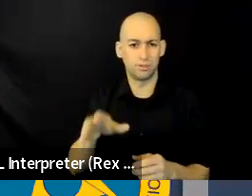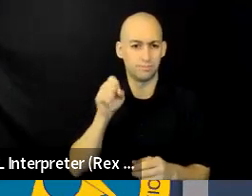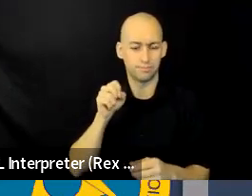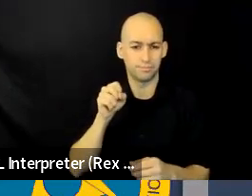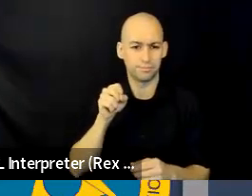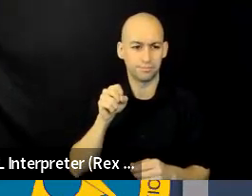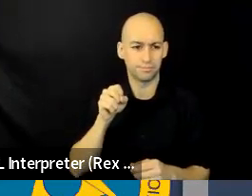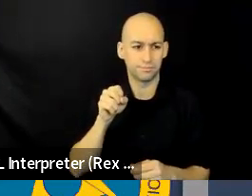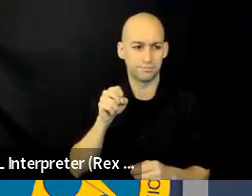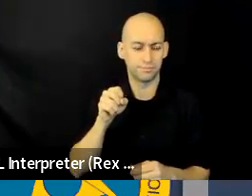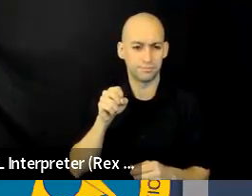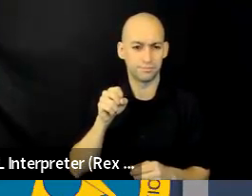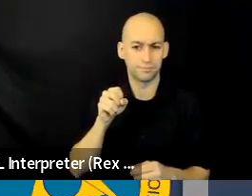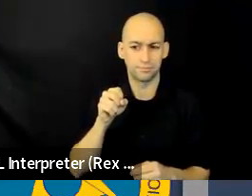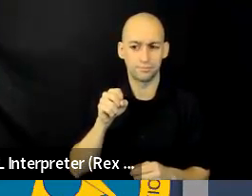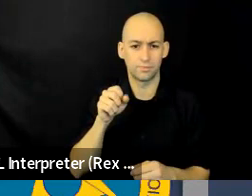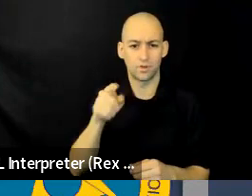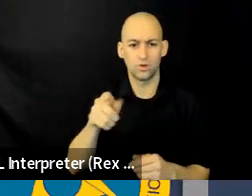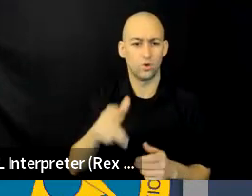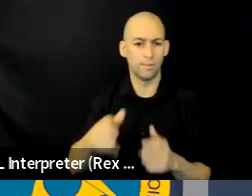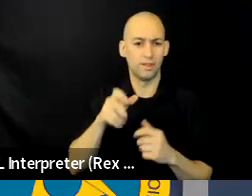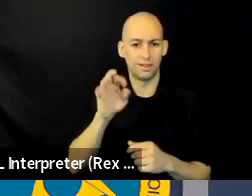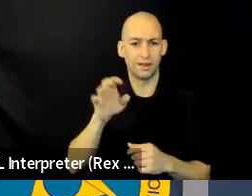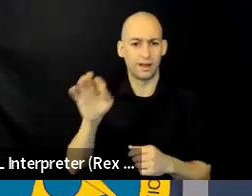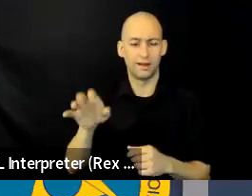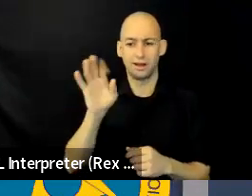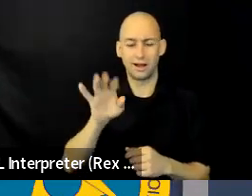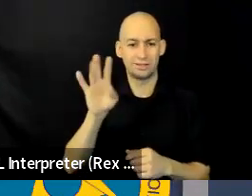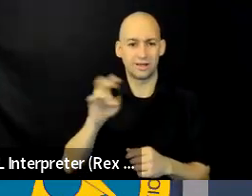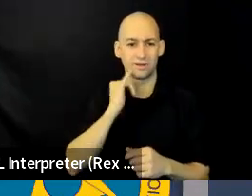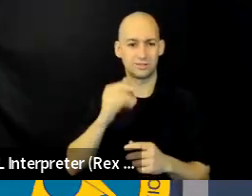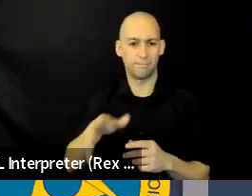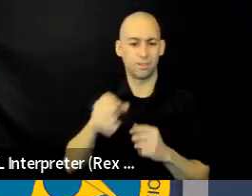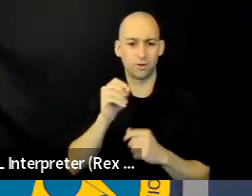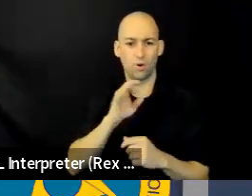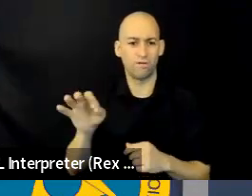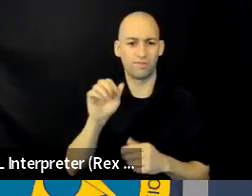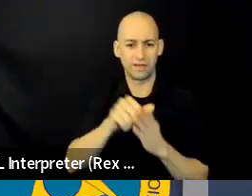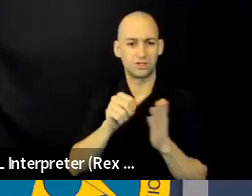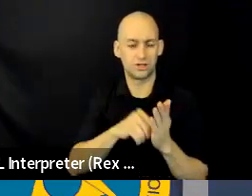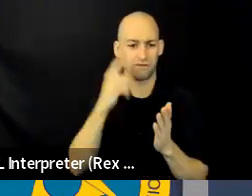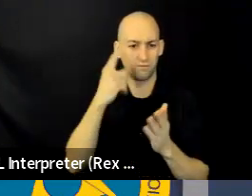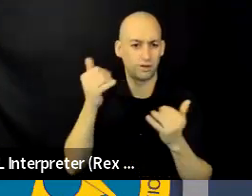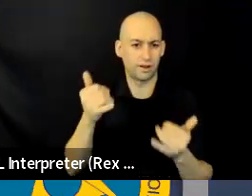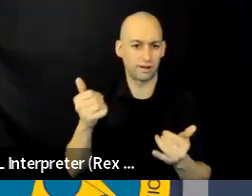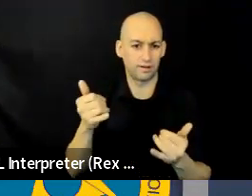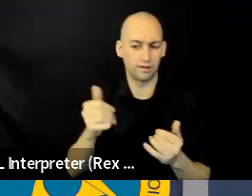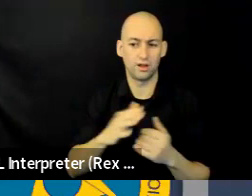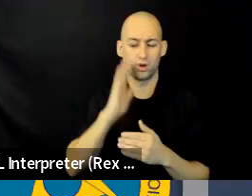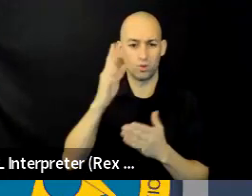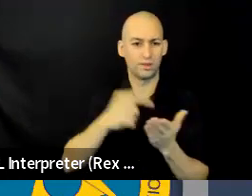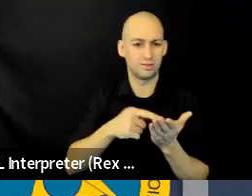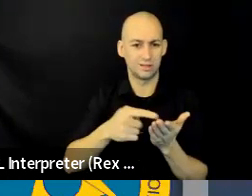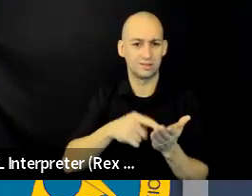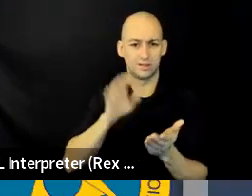97. Well, you pulled 99. 97 was pulled off the agenda for today. So we will discuss